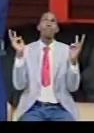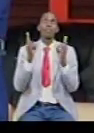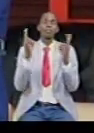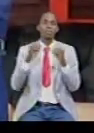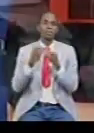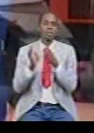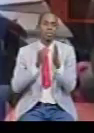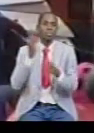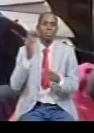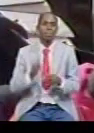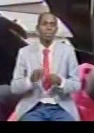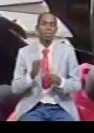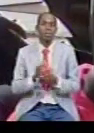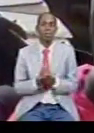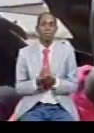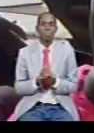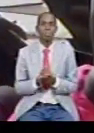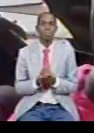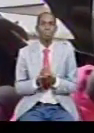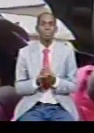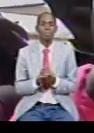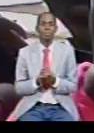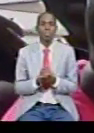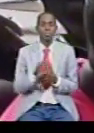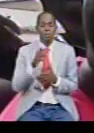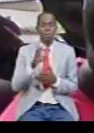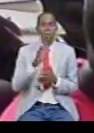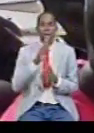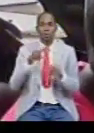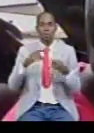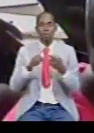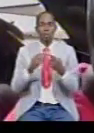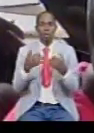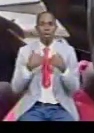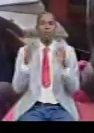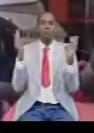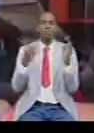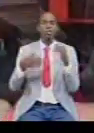Jesus' name. You are going to have victory over worldliness,